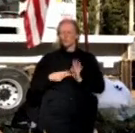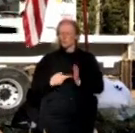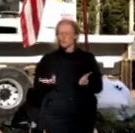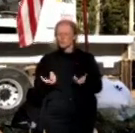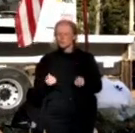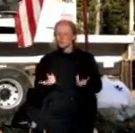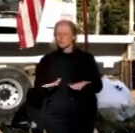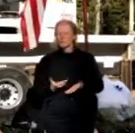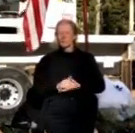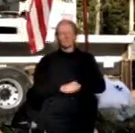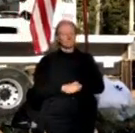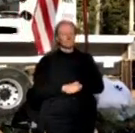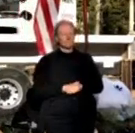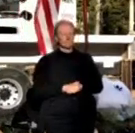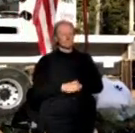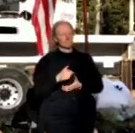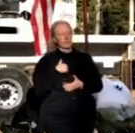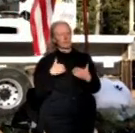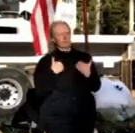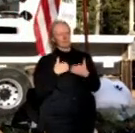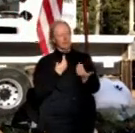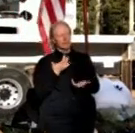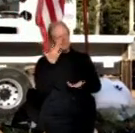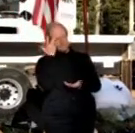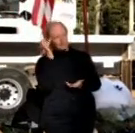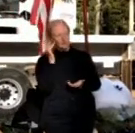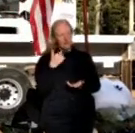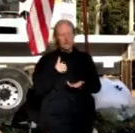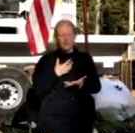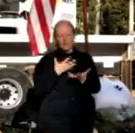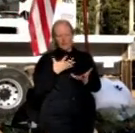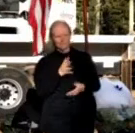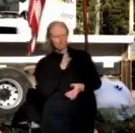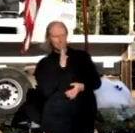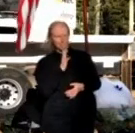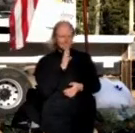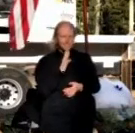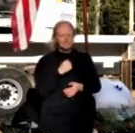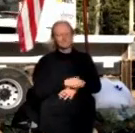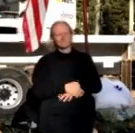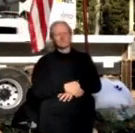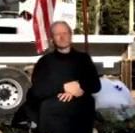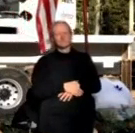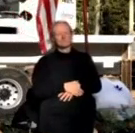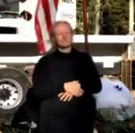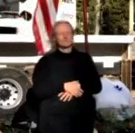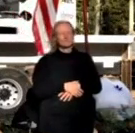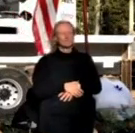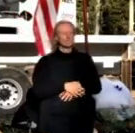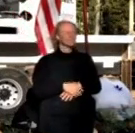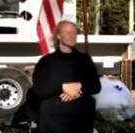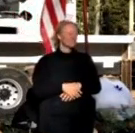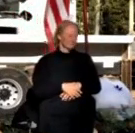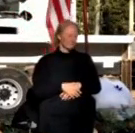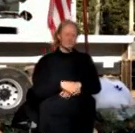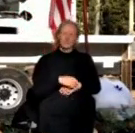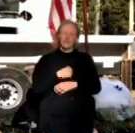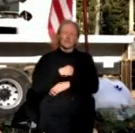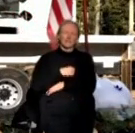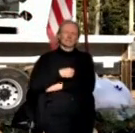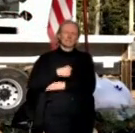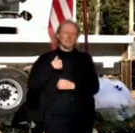here?" Well, I was one of them young, smart guys that had a lot to say, and I was pretty smart. There wasn't